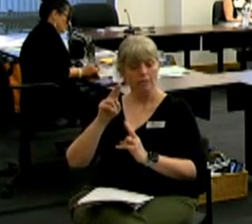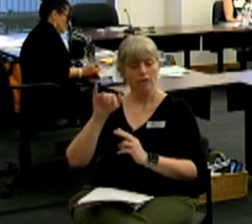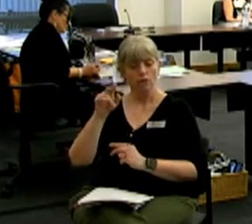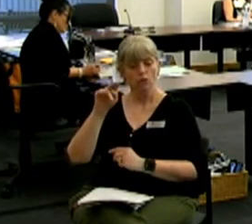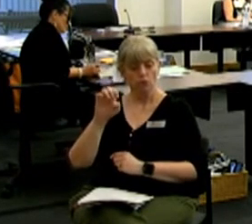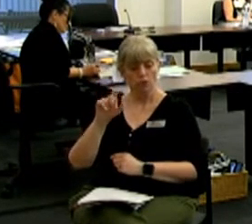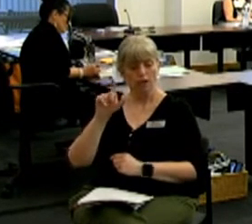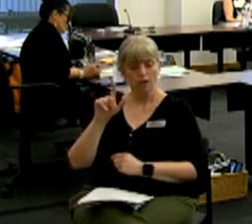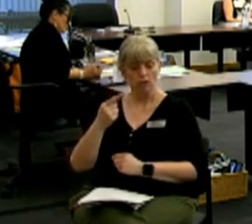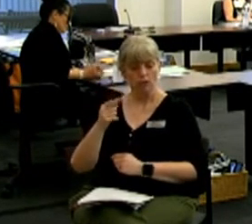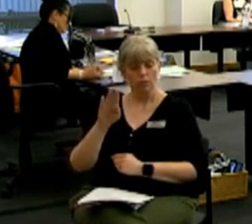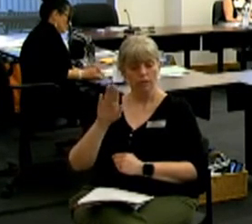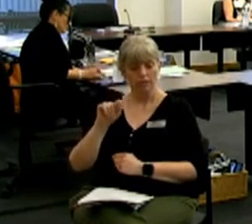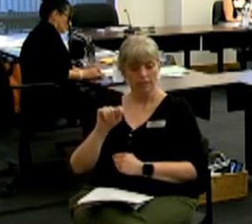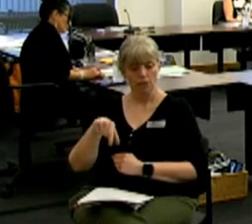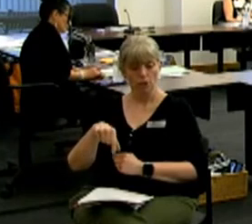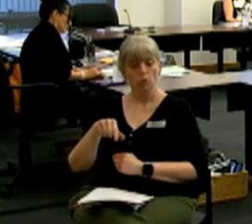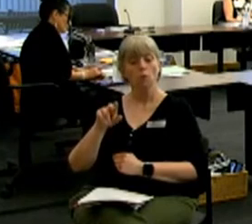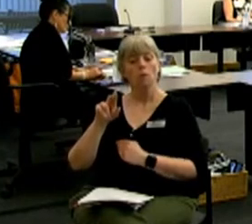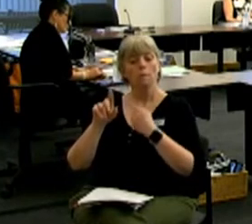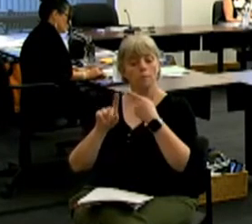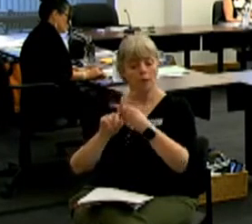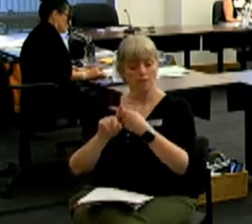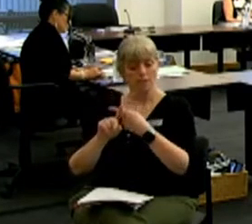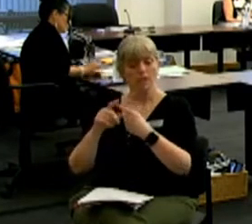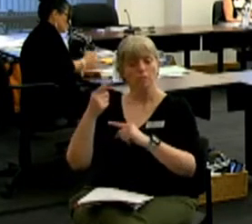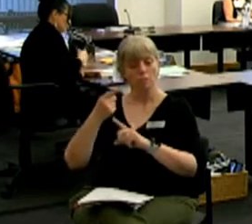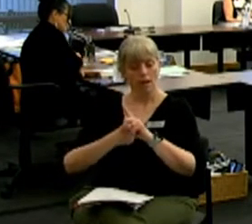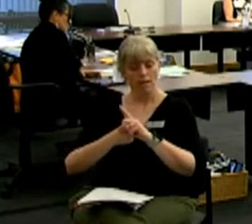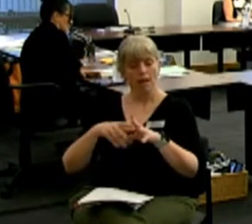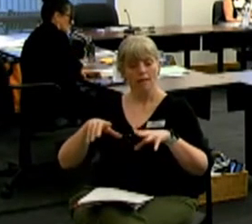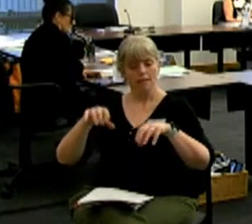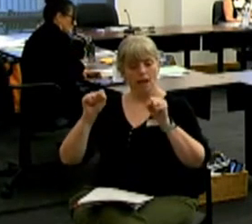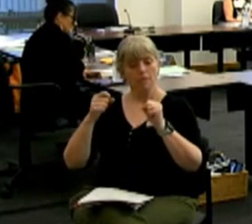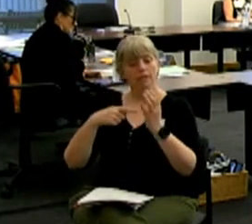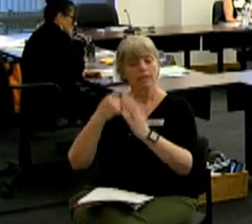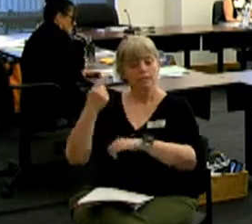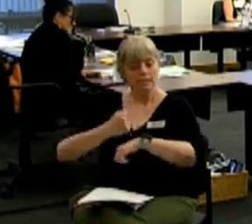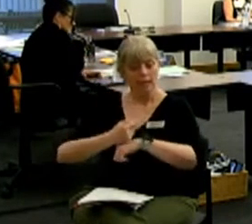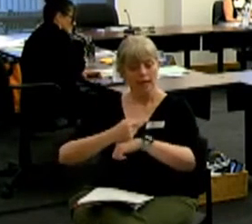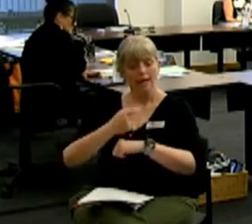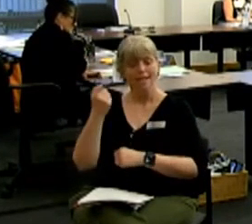as LGBTQ+ Pride Month, adopted this 11th